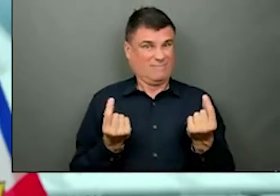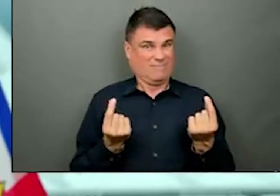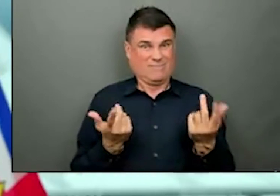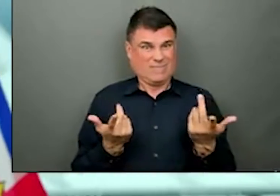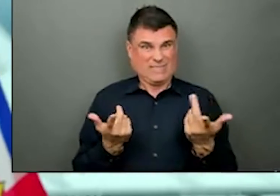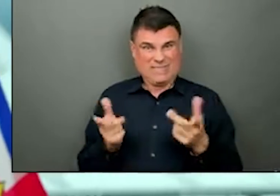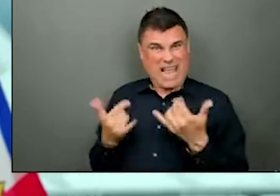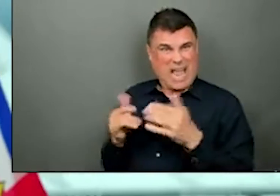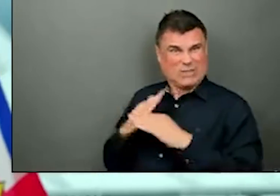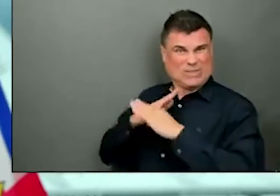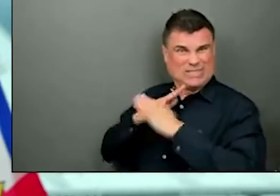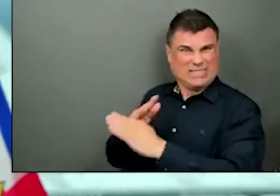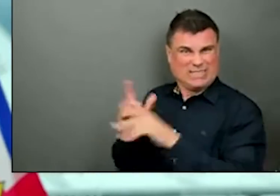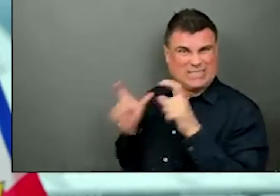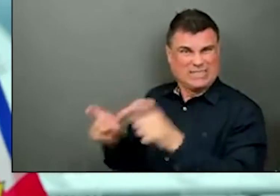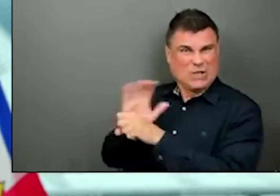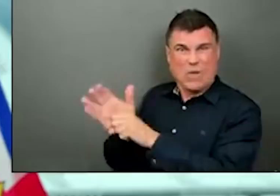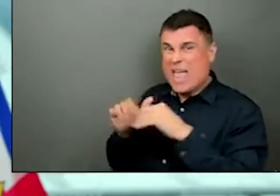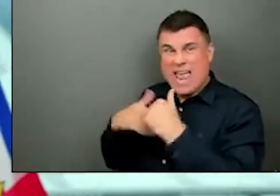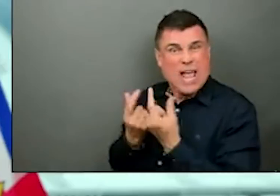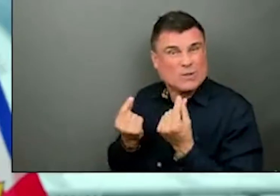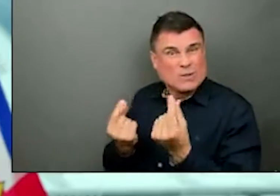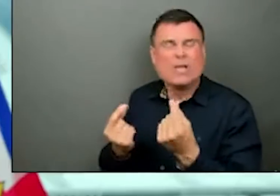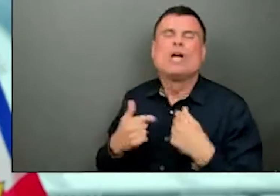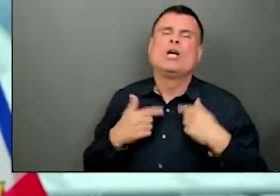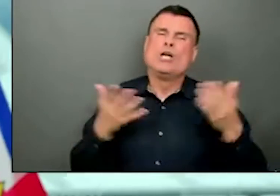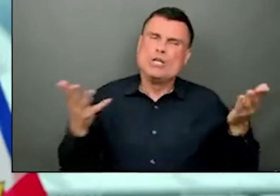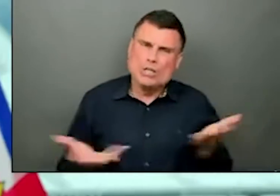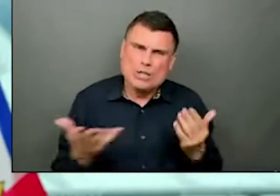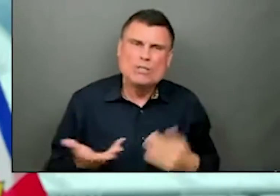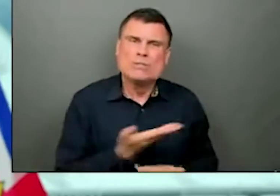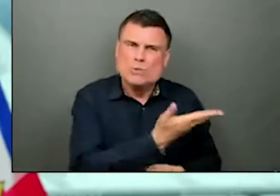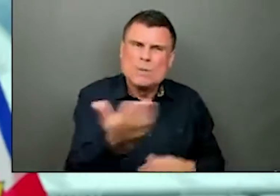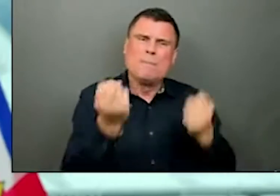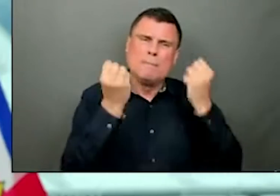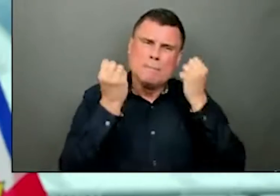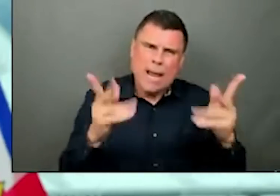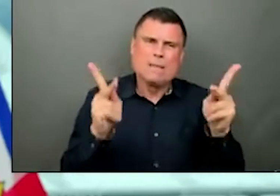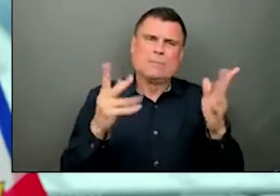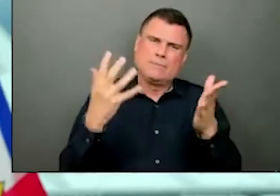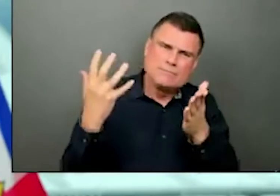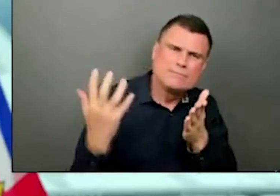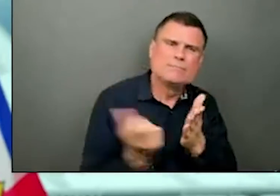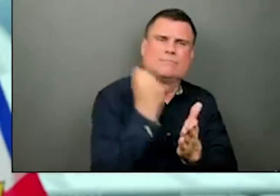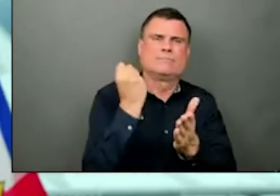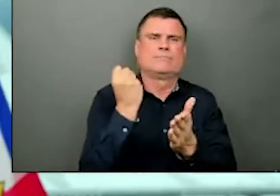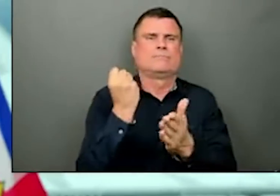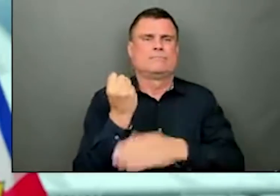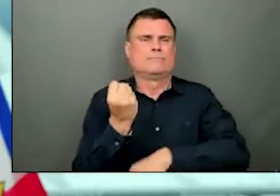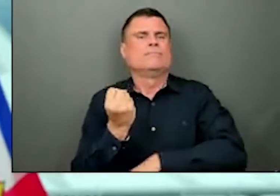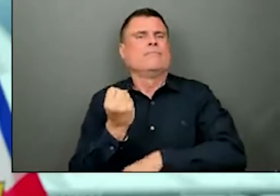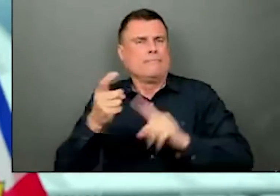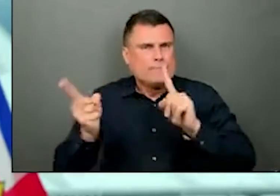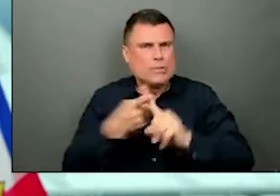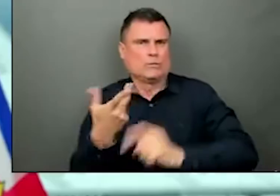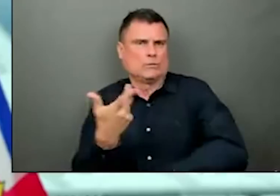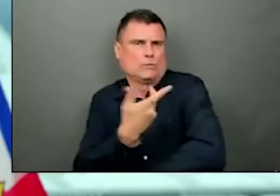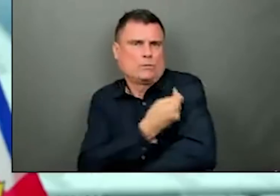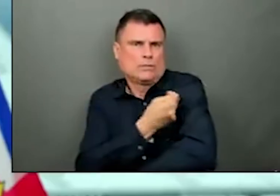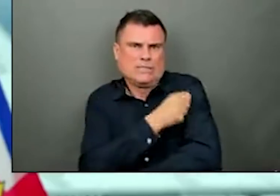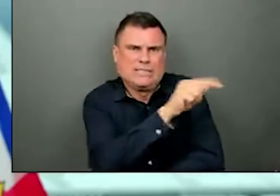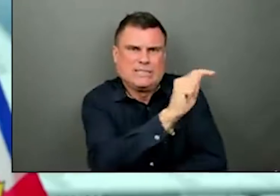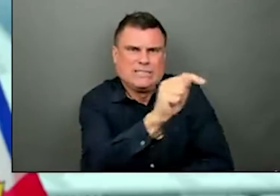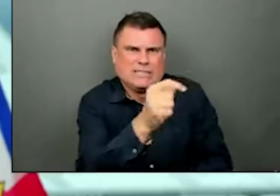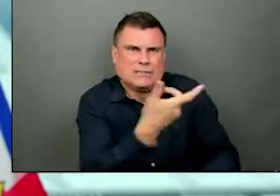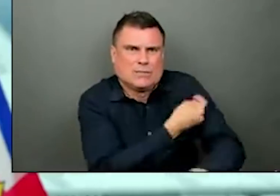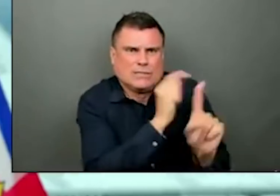is to get as many people as possible their first dose of these vaccines as soon as we can. And with the new increased